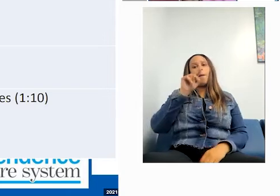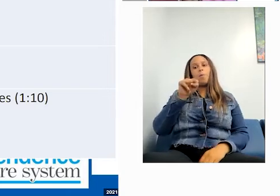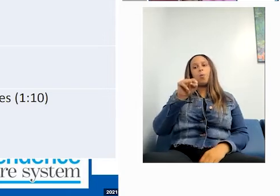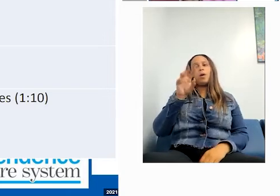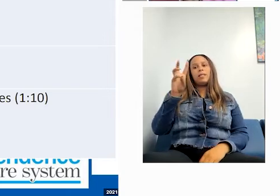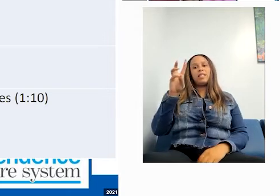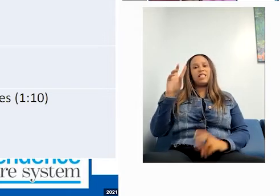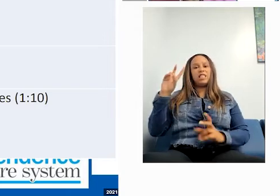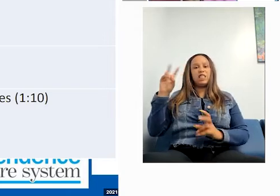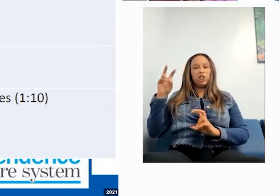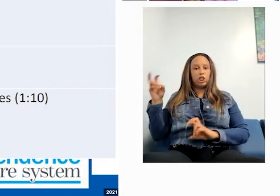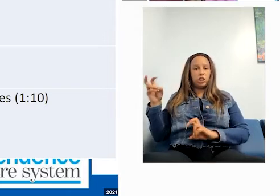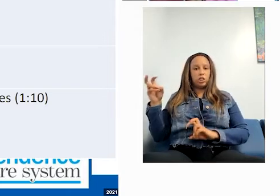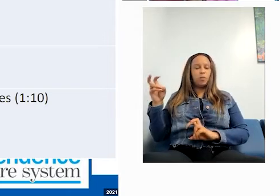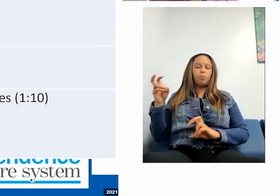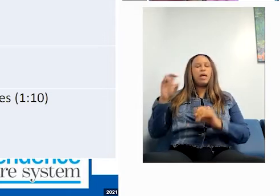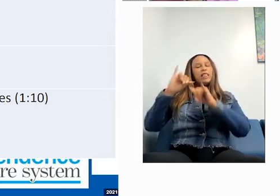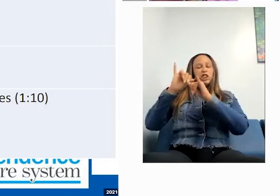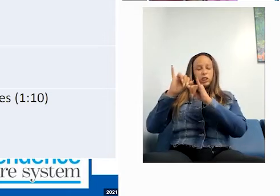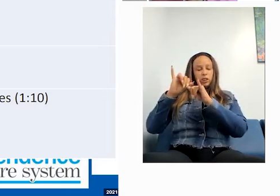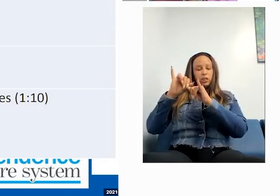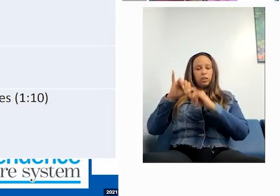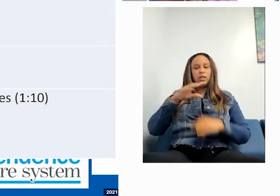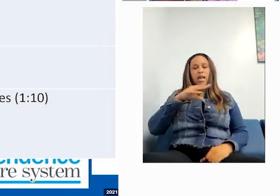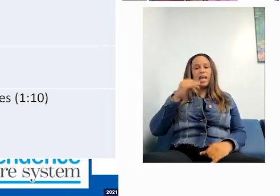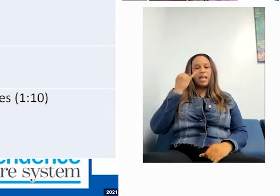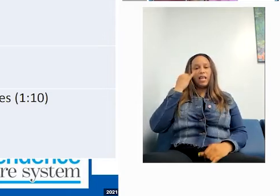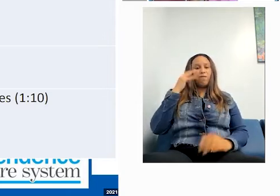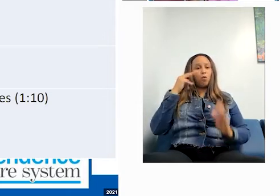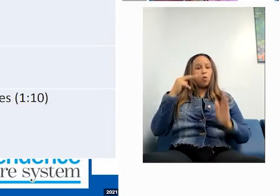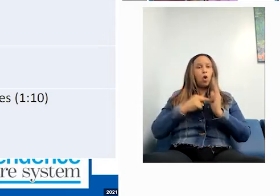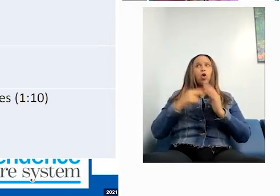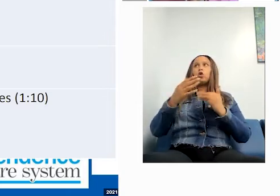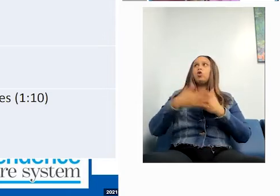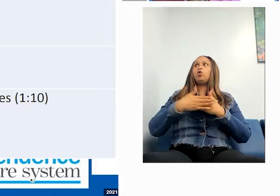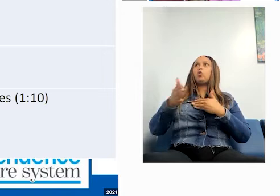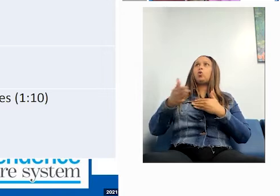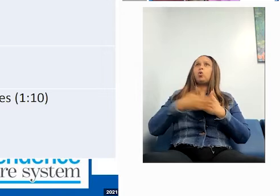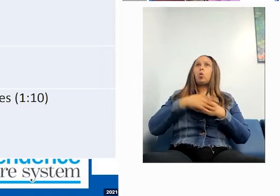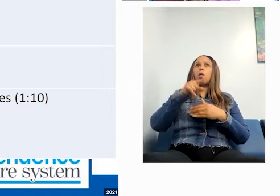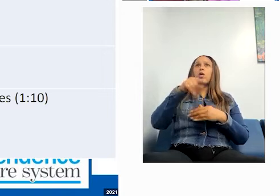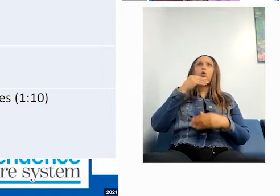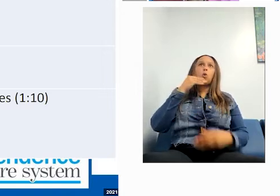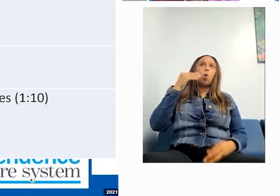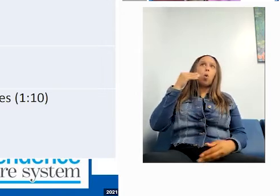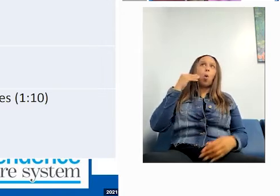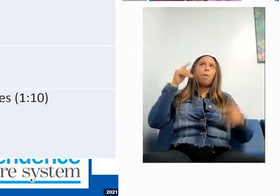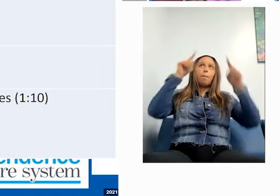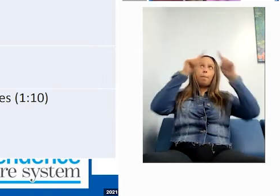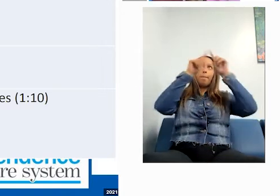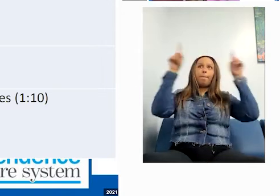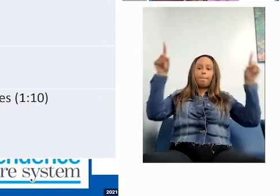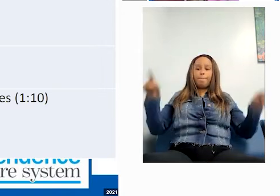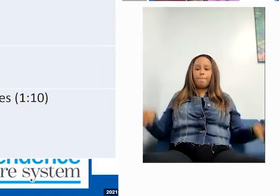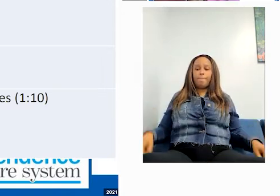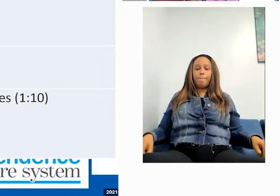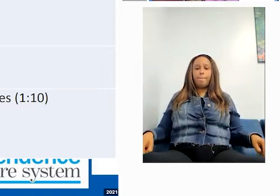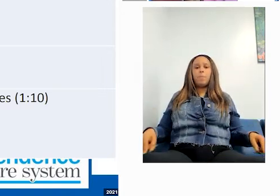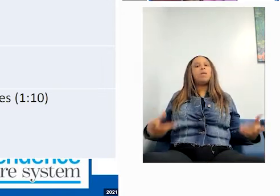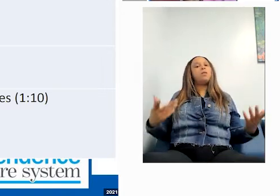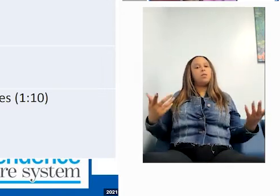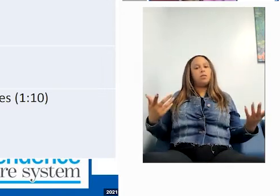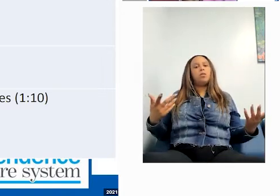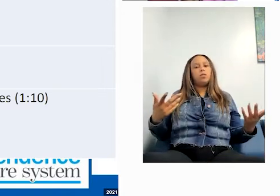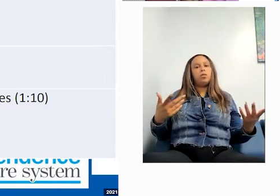if you look around door thresholds, either in your home or in an apartment or in apartment buildings,